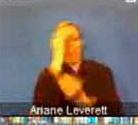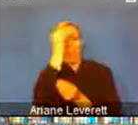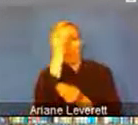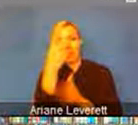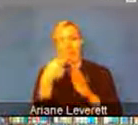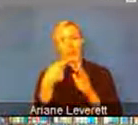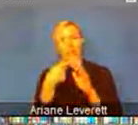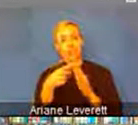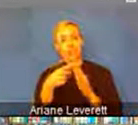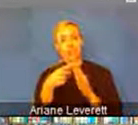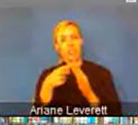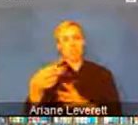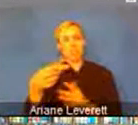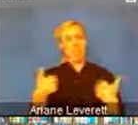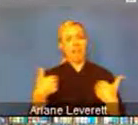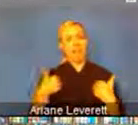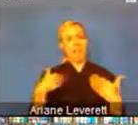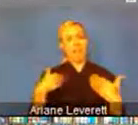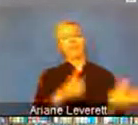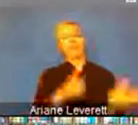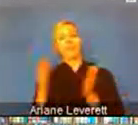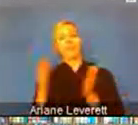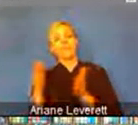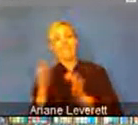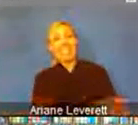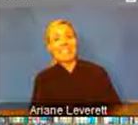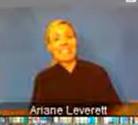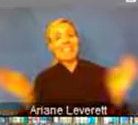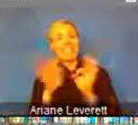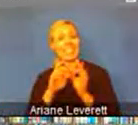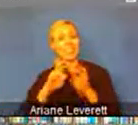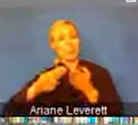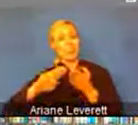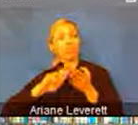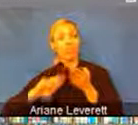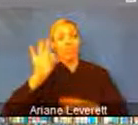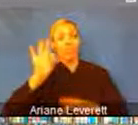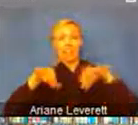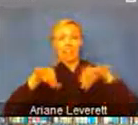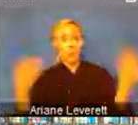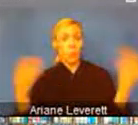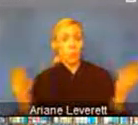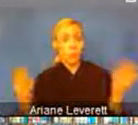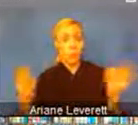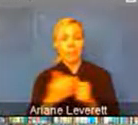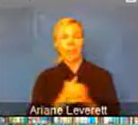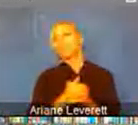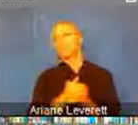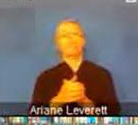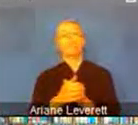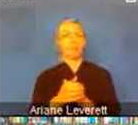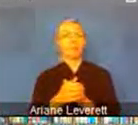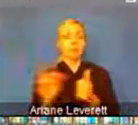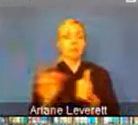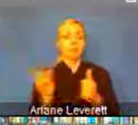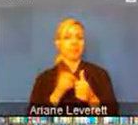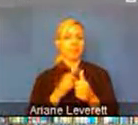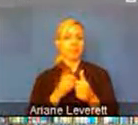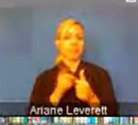and also do research together. Also here on the web, you can find some information, data,